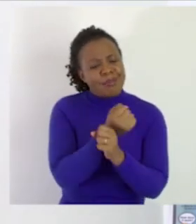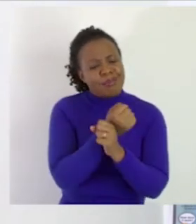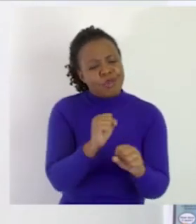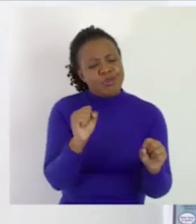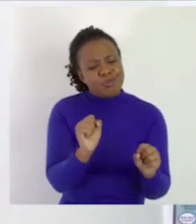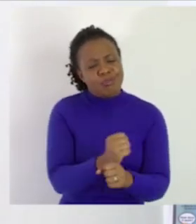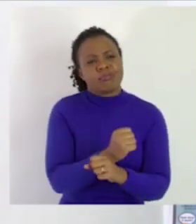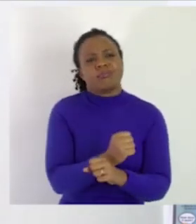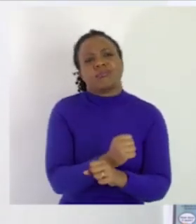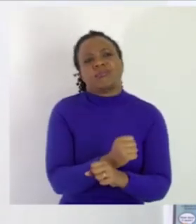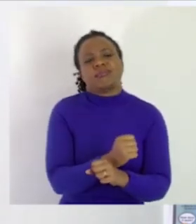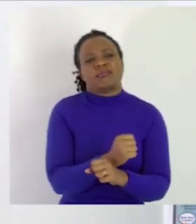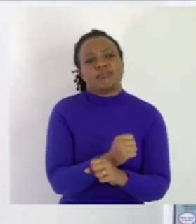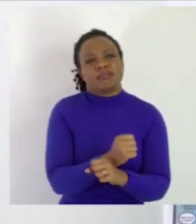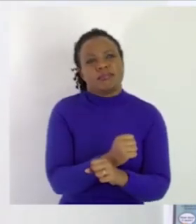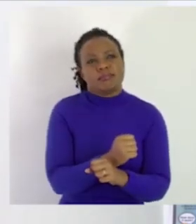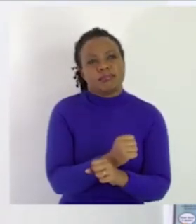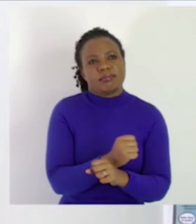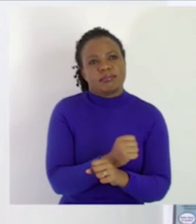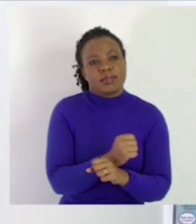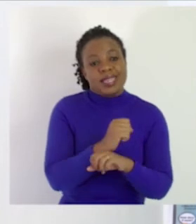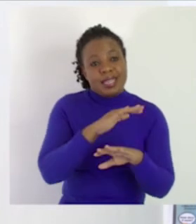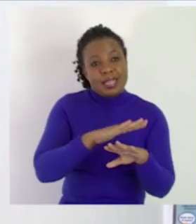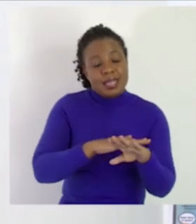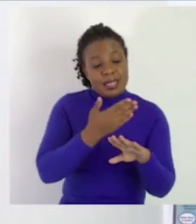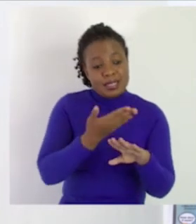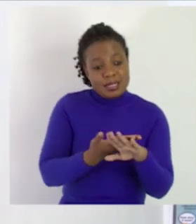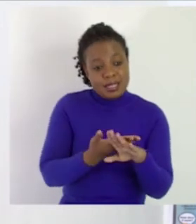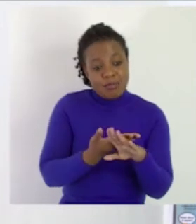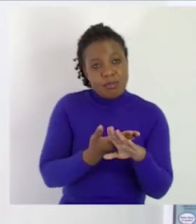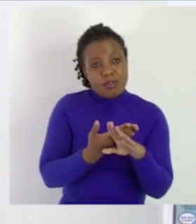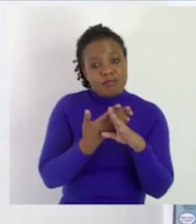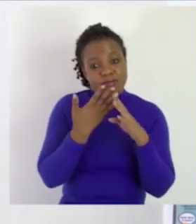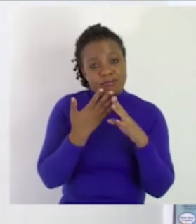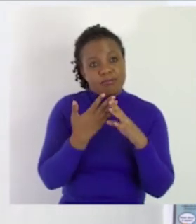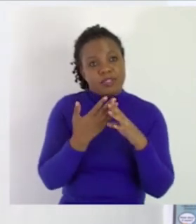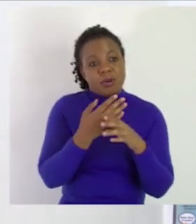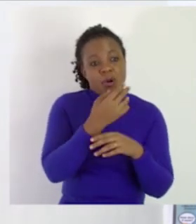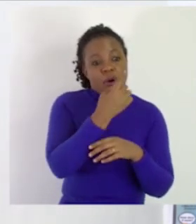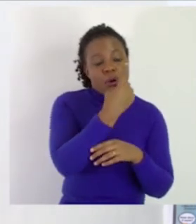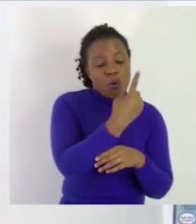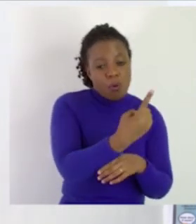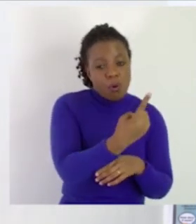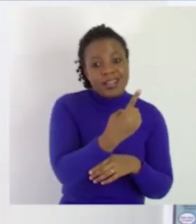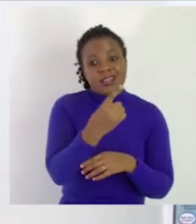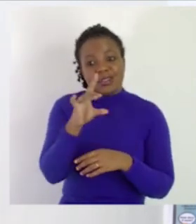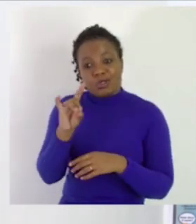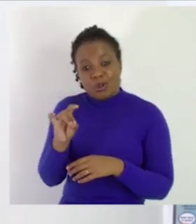one, all right? As the examples that have been given there, to say 1 dog, 2 dogs, 3